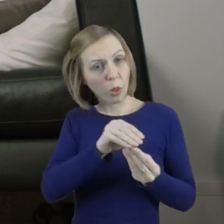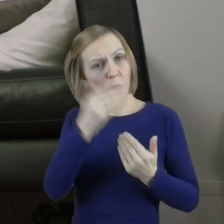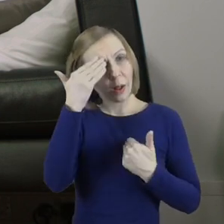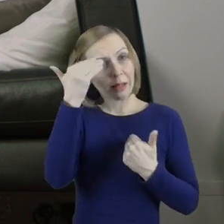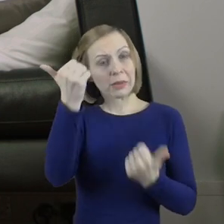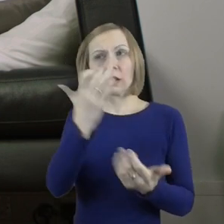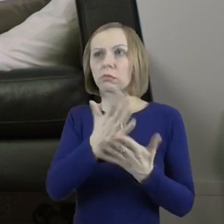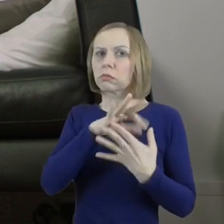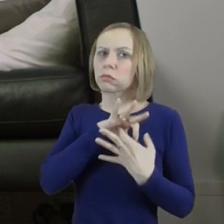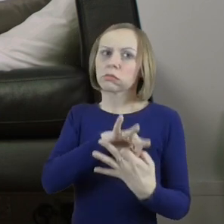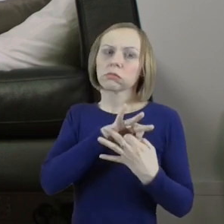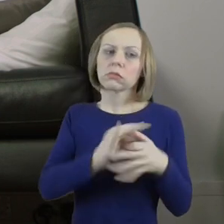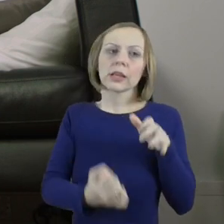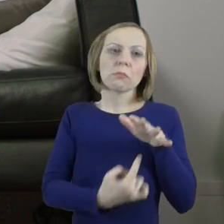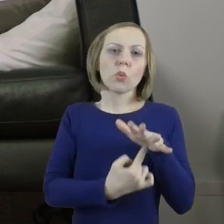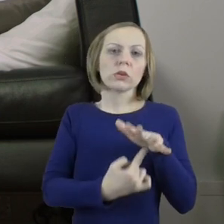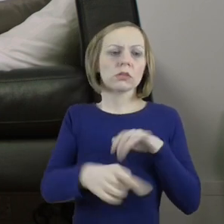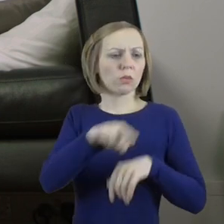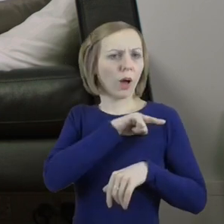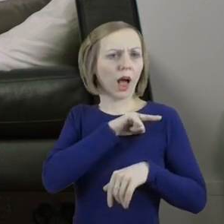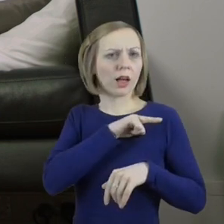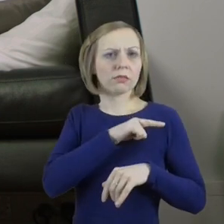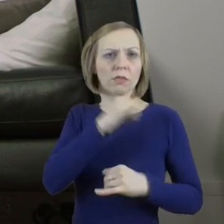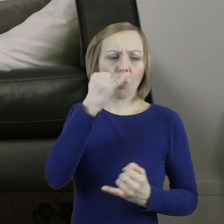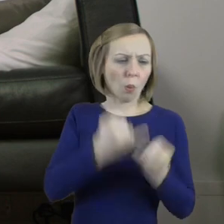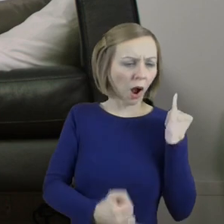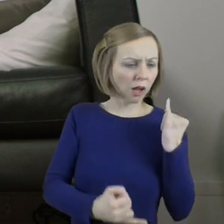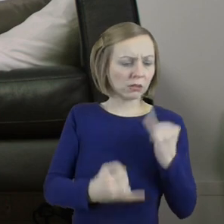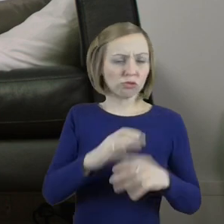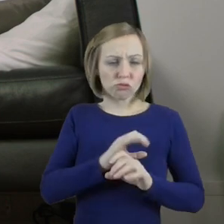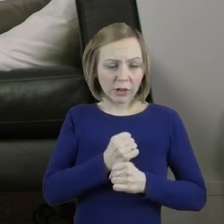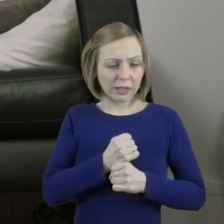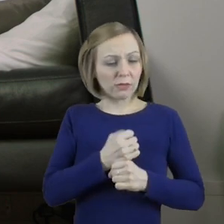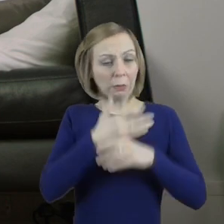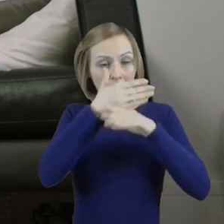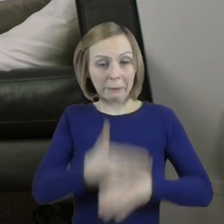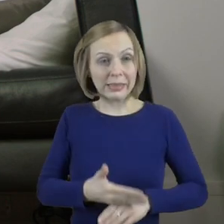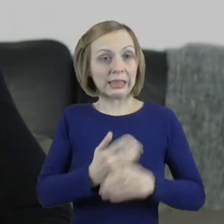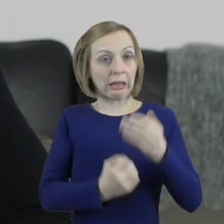more relevant or important, because even in the most difficult times or the busiest and